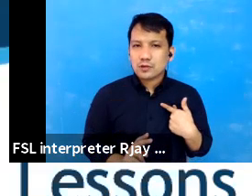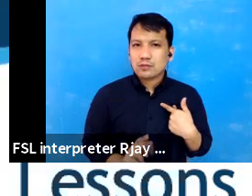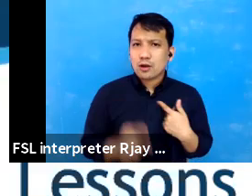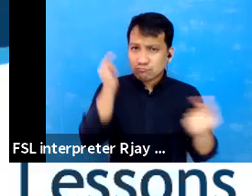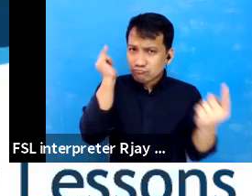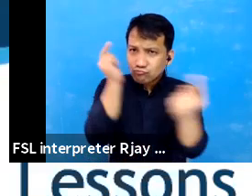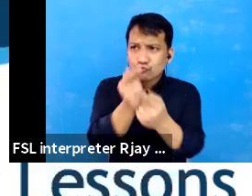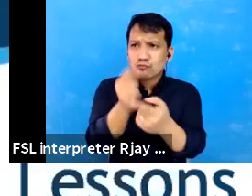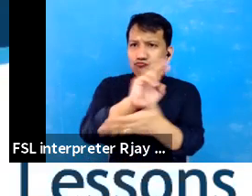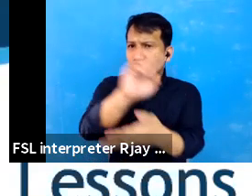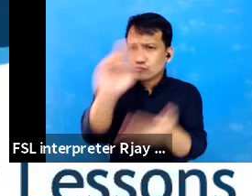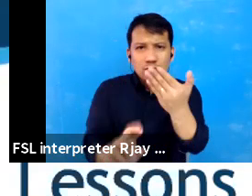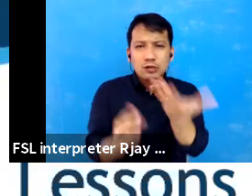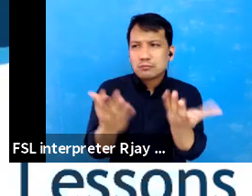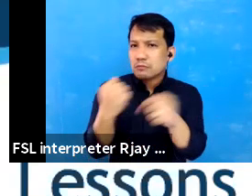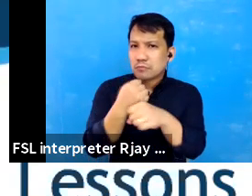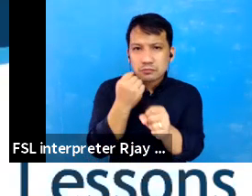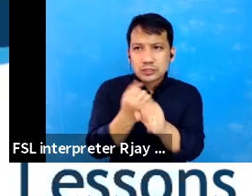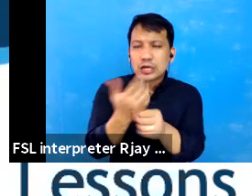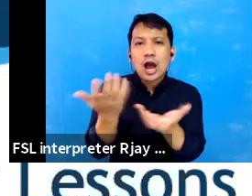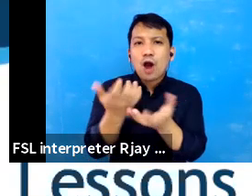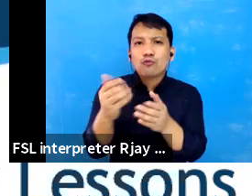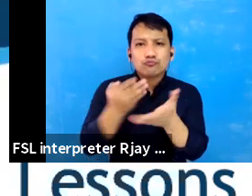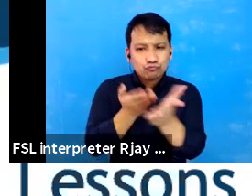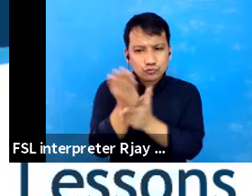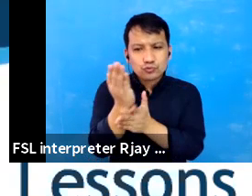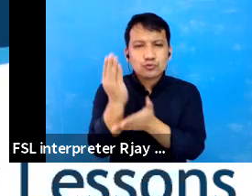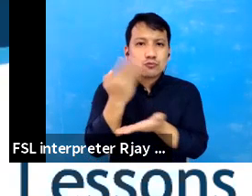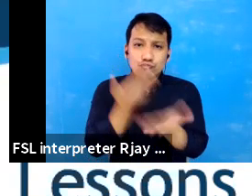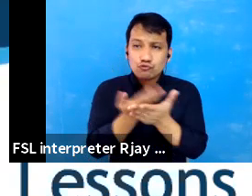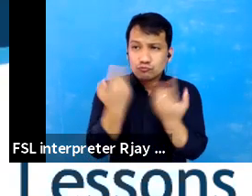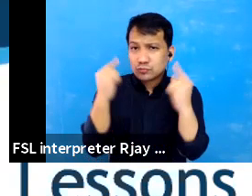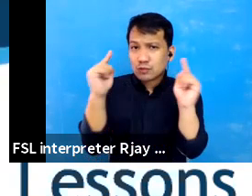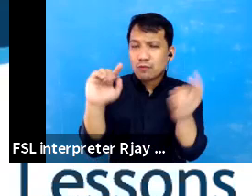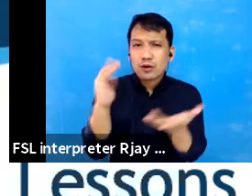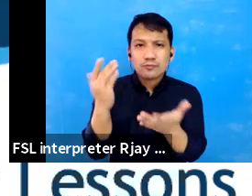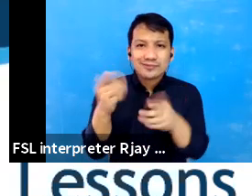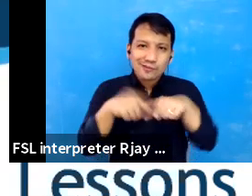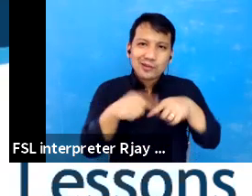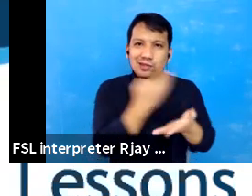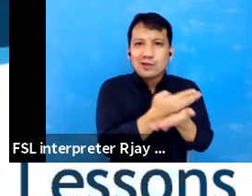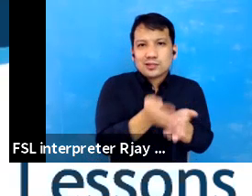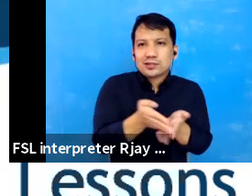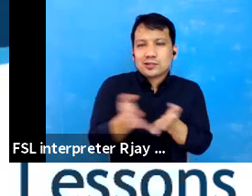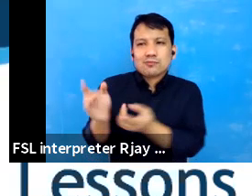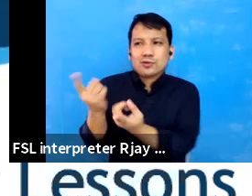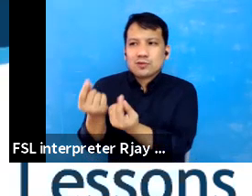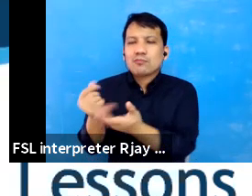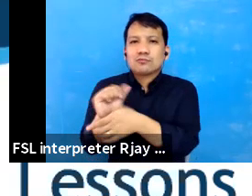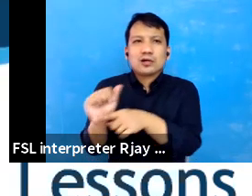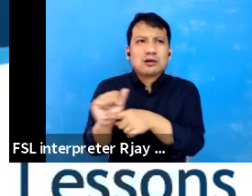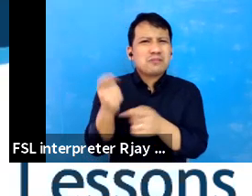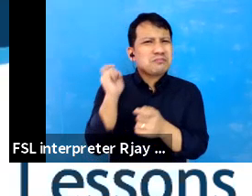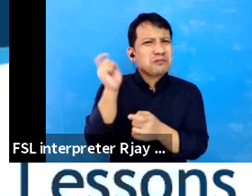has to be the norm in planning and budgeting to ensure impact. Ay madali ho kasi mag-budget kung isang training lang,